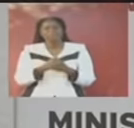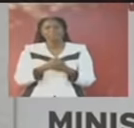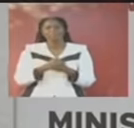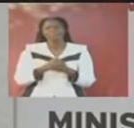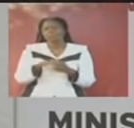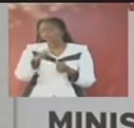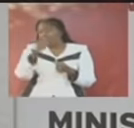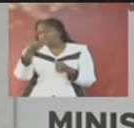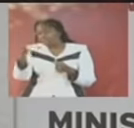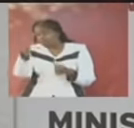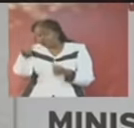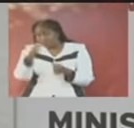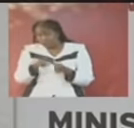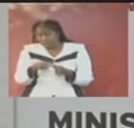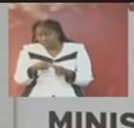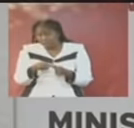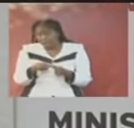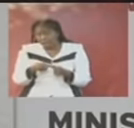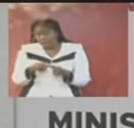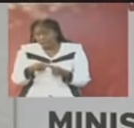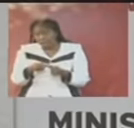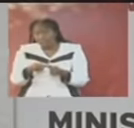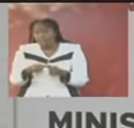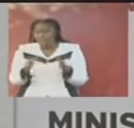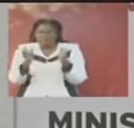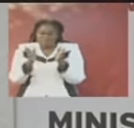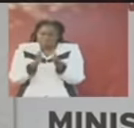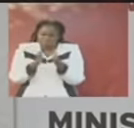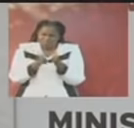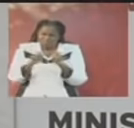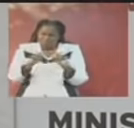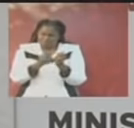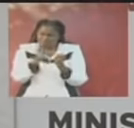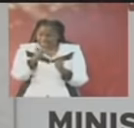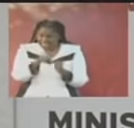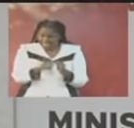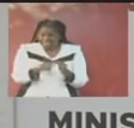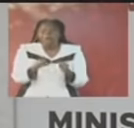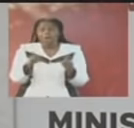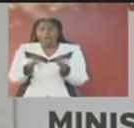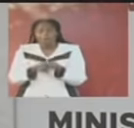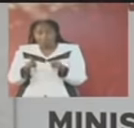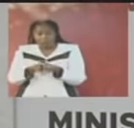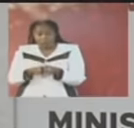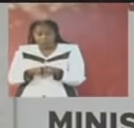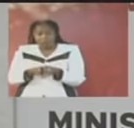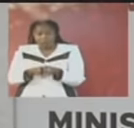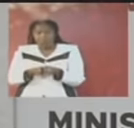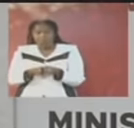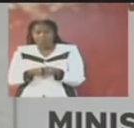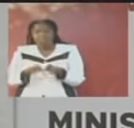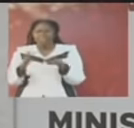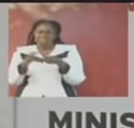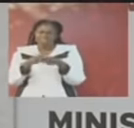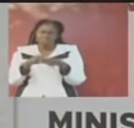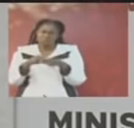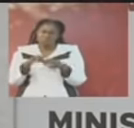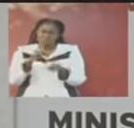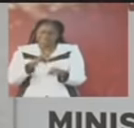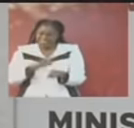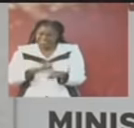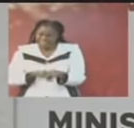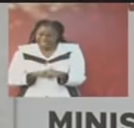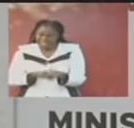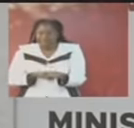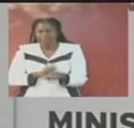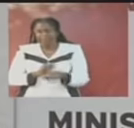that besides being a very small group of individuals, it's over a reasonably short space of time. They